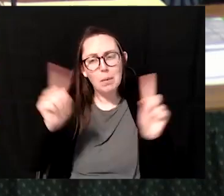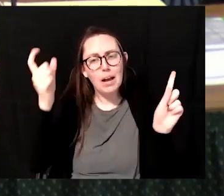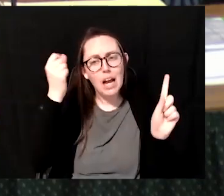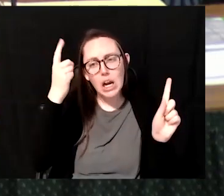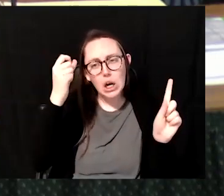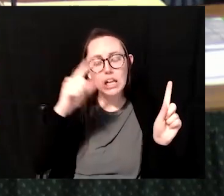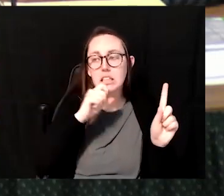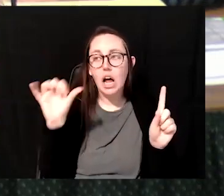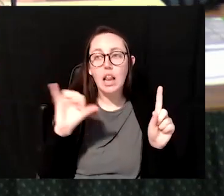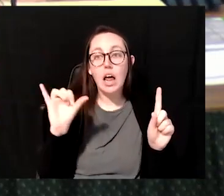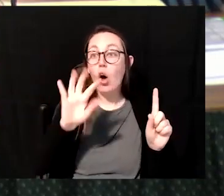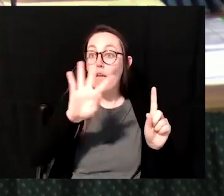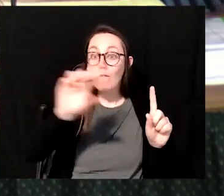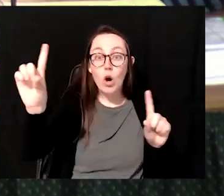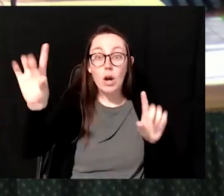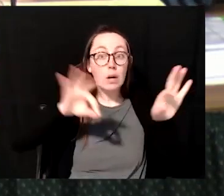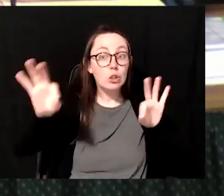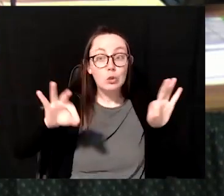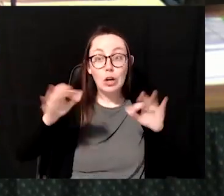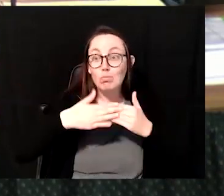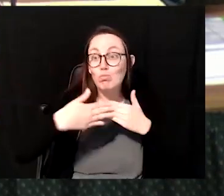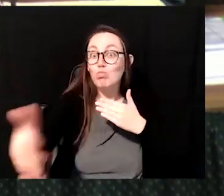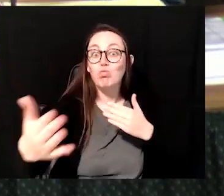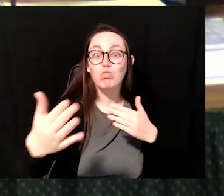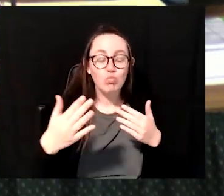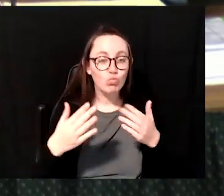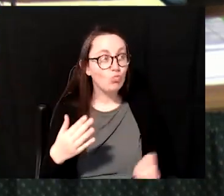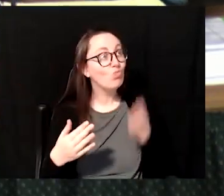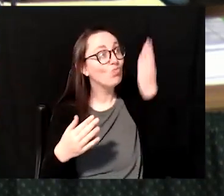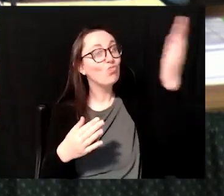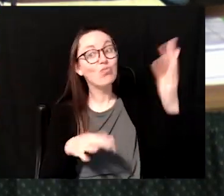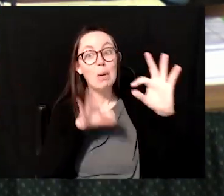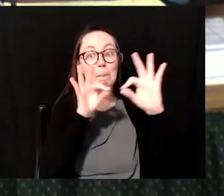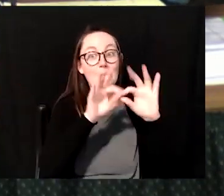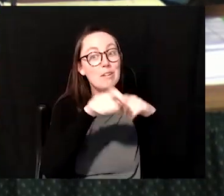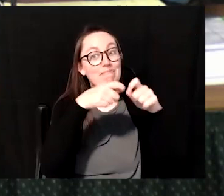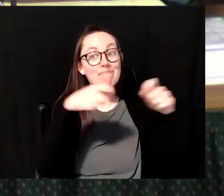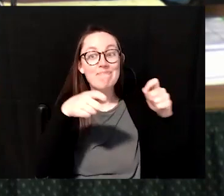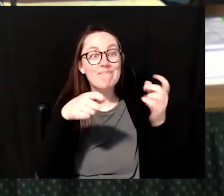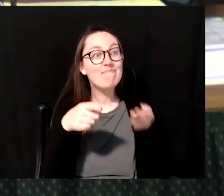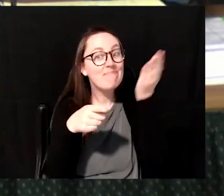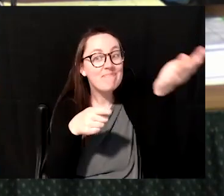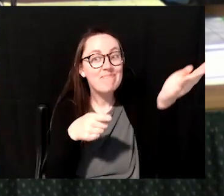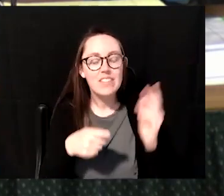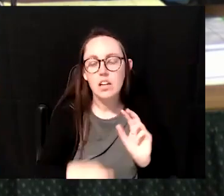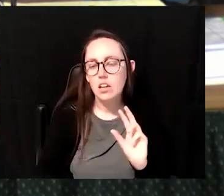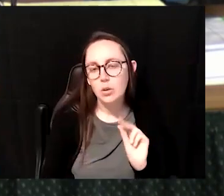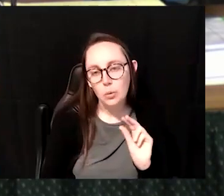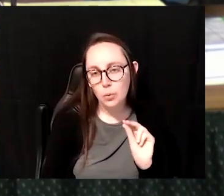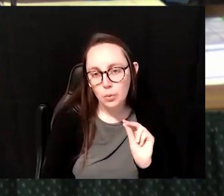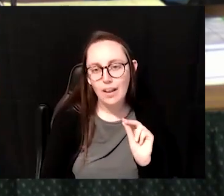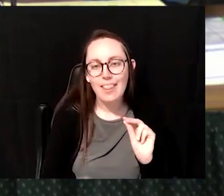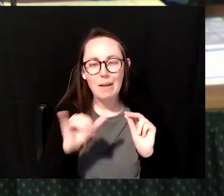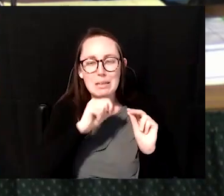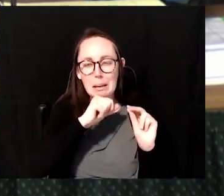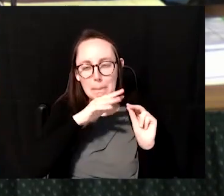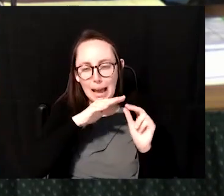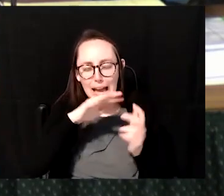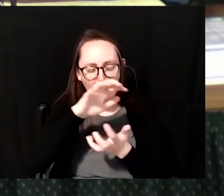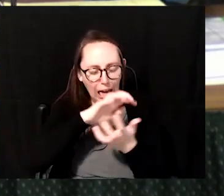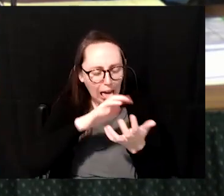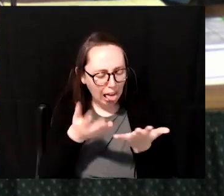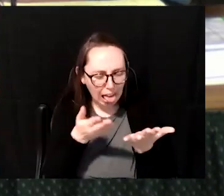it was kind of you know a mess and we have to it's our job to get that mess together